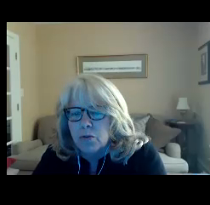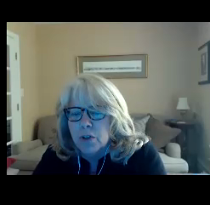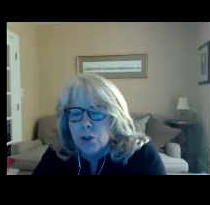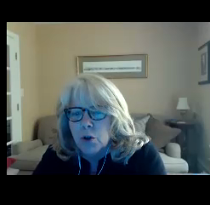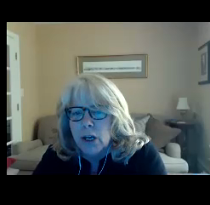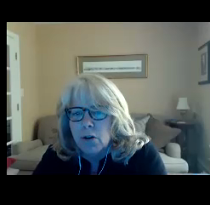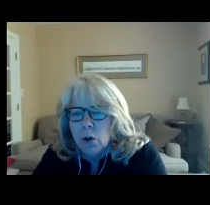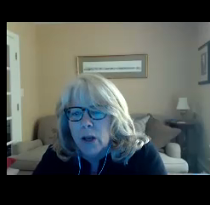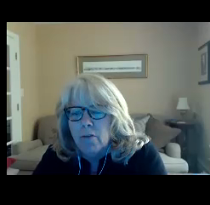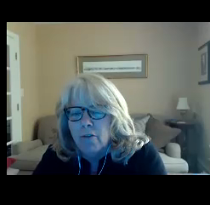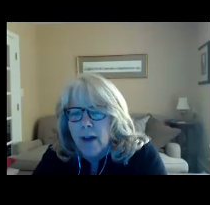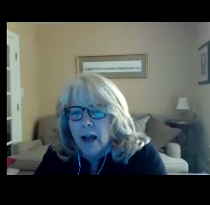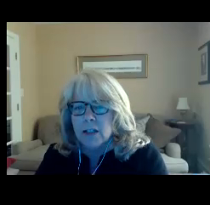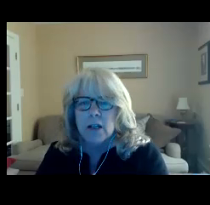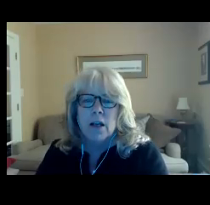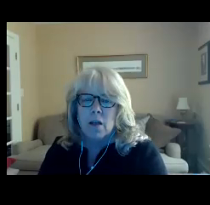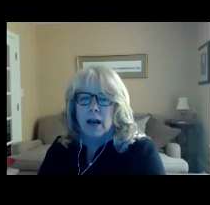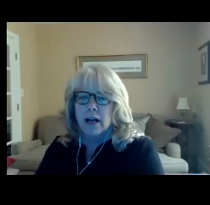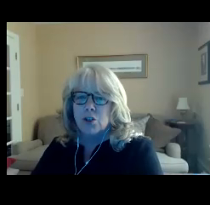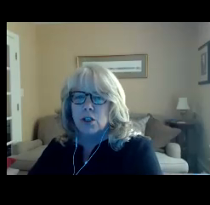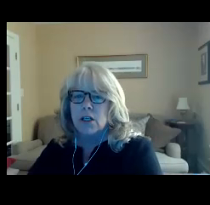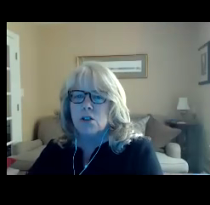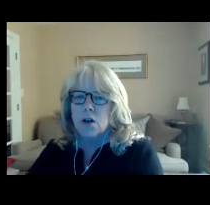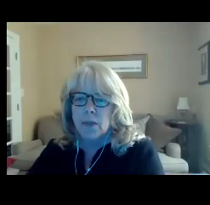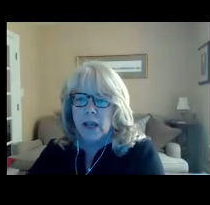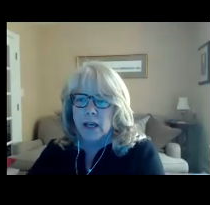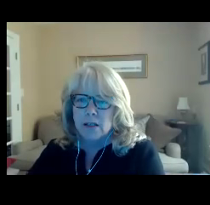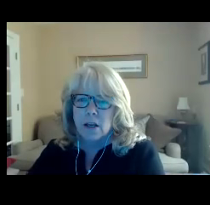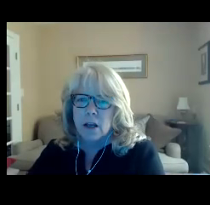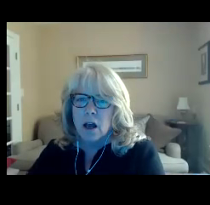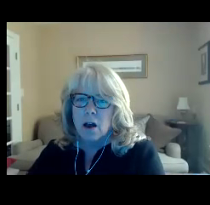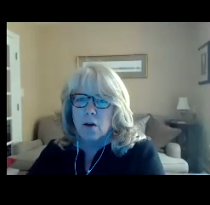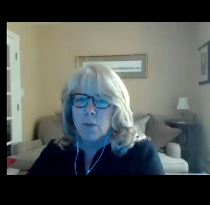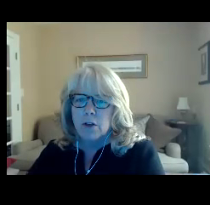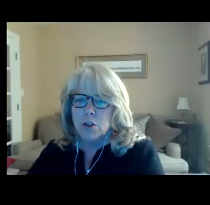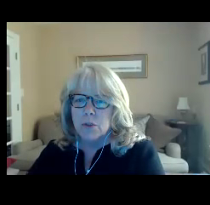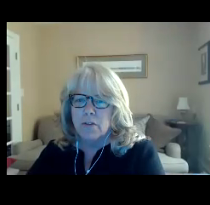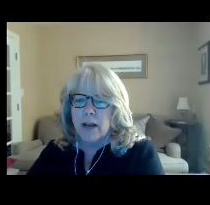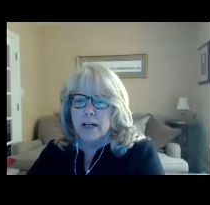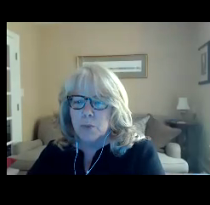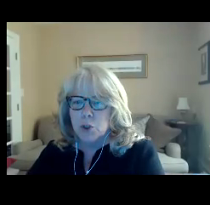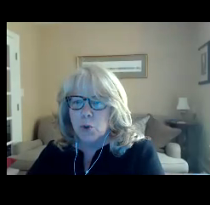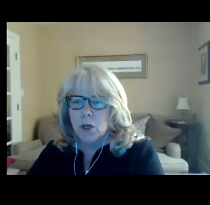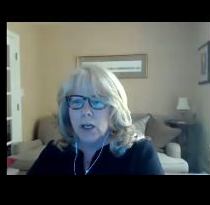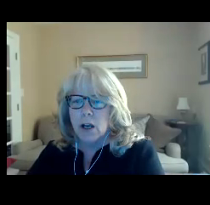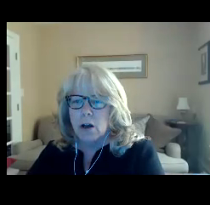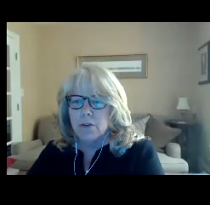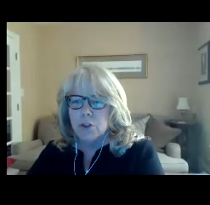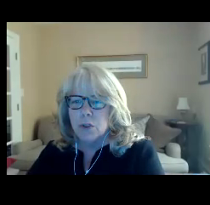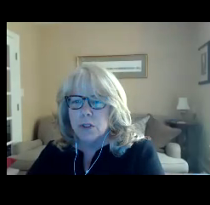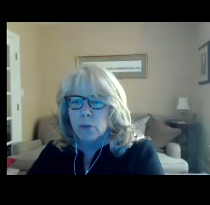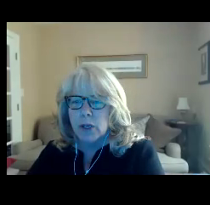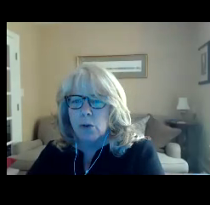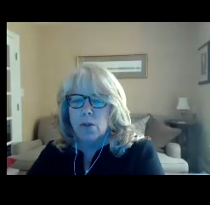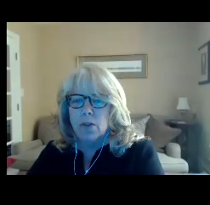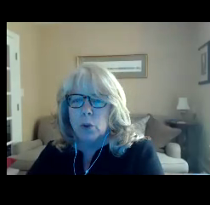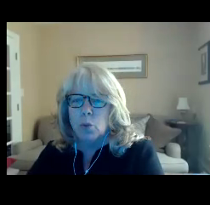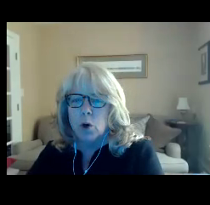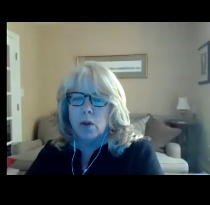residual vision or hearing, when in fact that actually is not the case in terms of the vast majority of students that